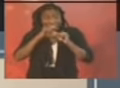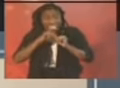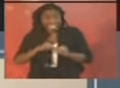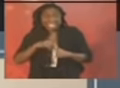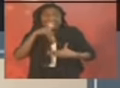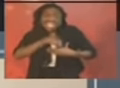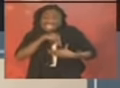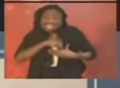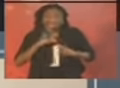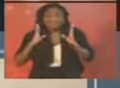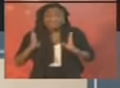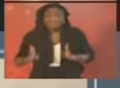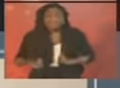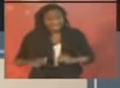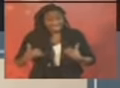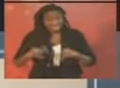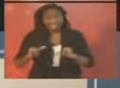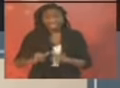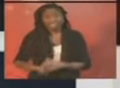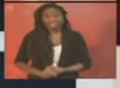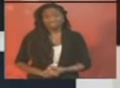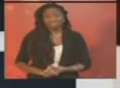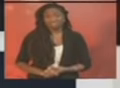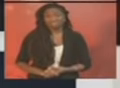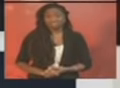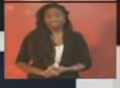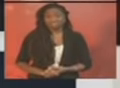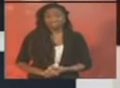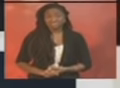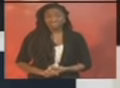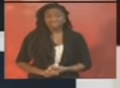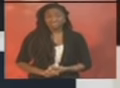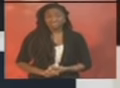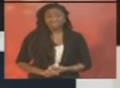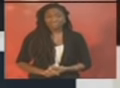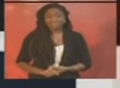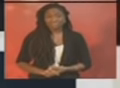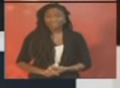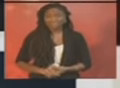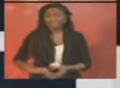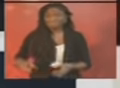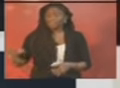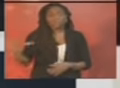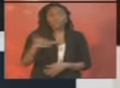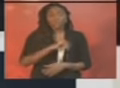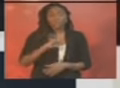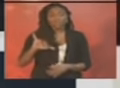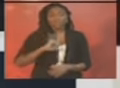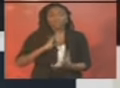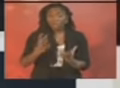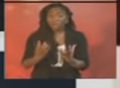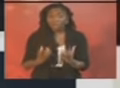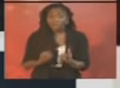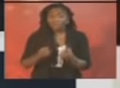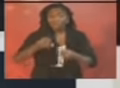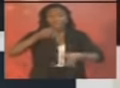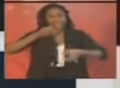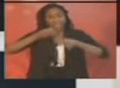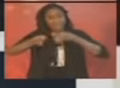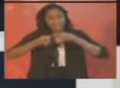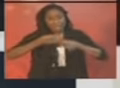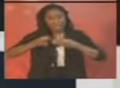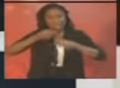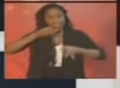COVID. Next one. And of course, what I really want to impress upon us today is about the mental